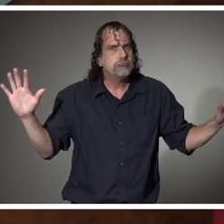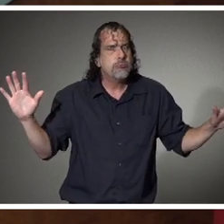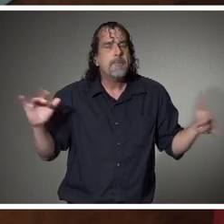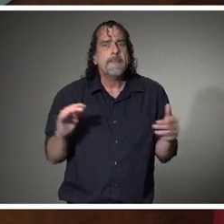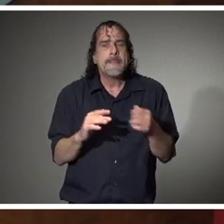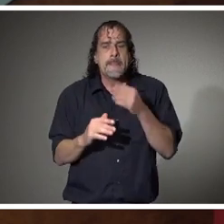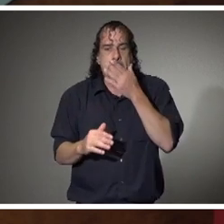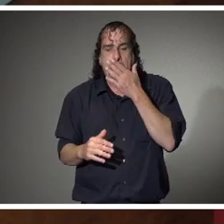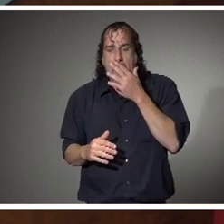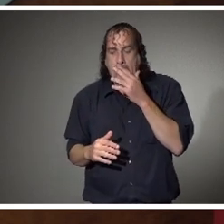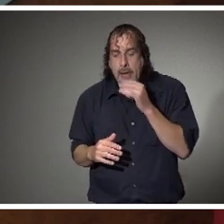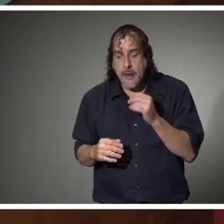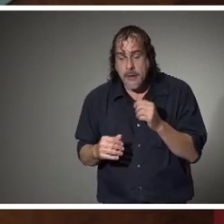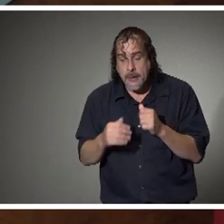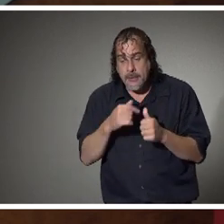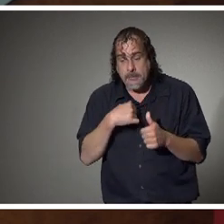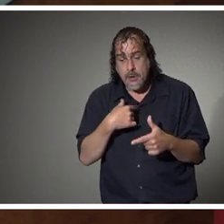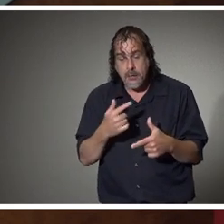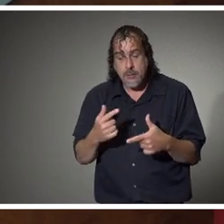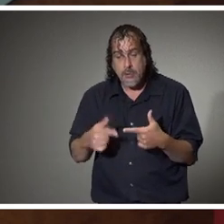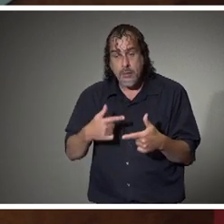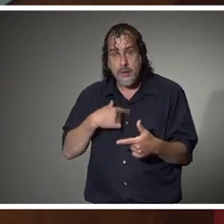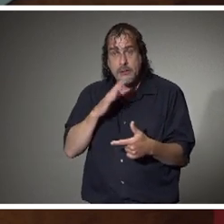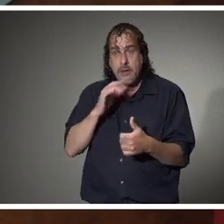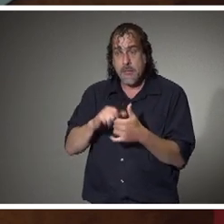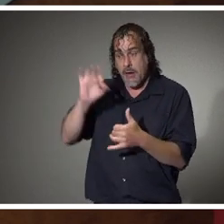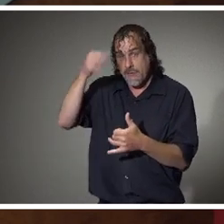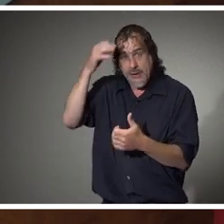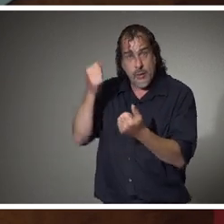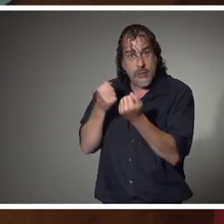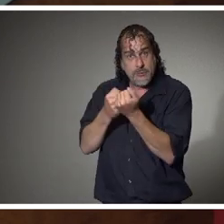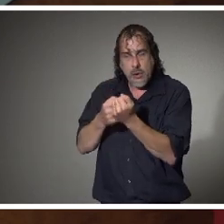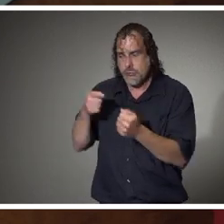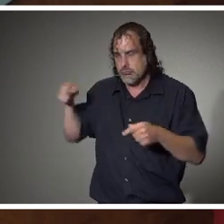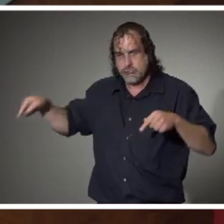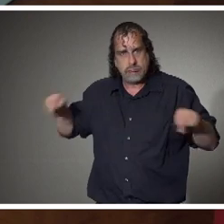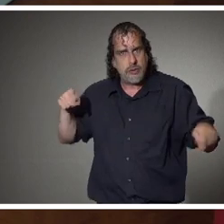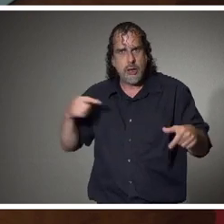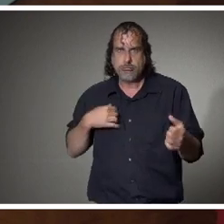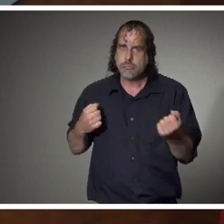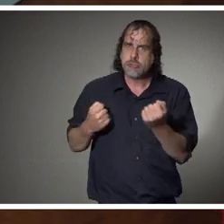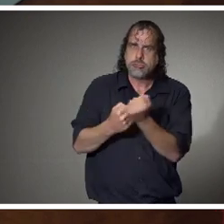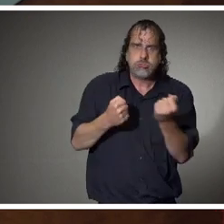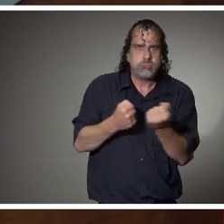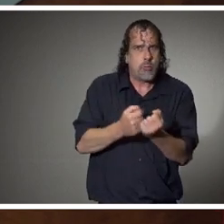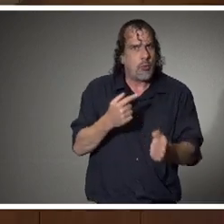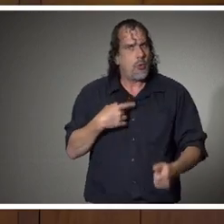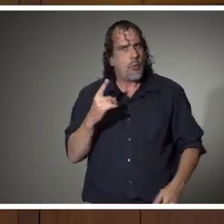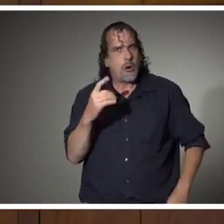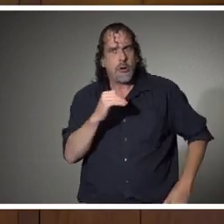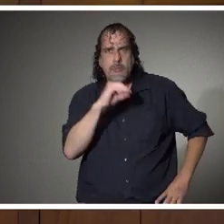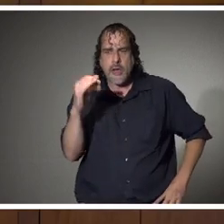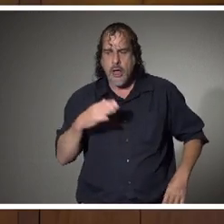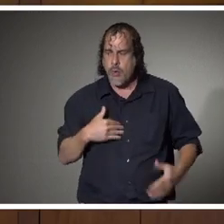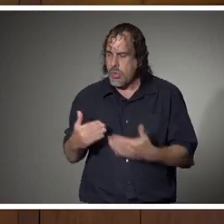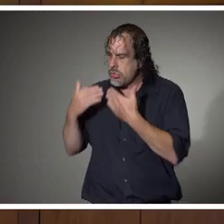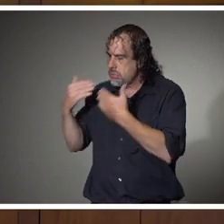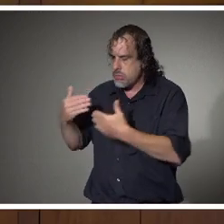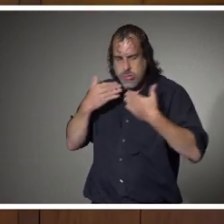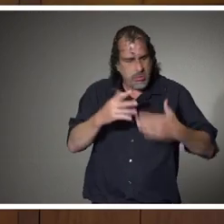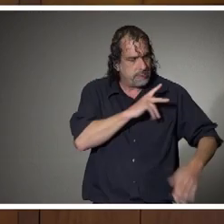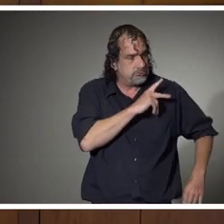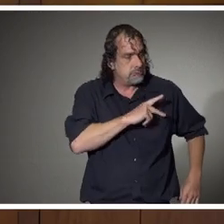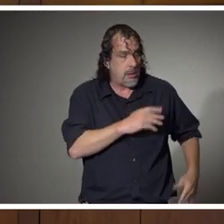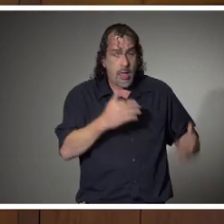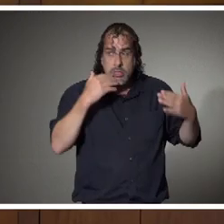we talk about federally supported, these two could not have been more supportive to the people of our state. And I just want to personally thank both of you very, very much. Thank